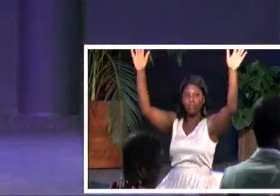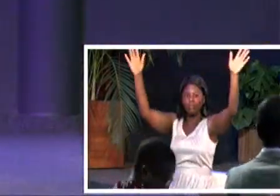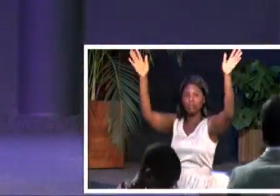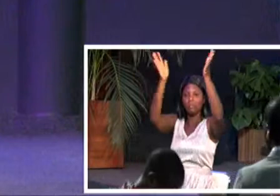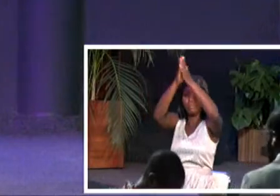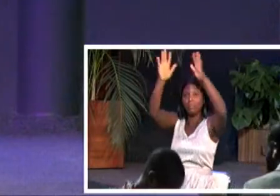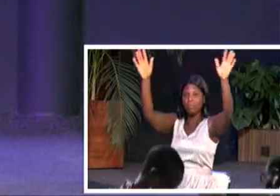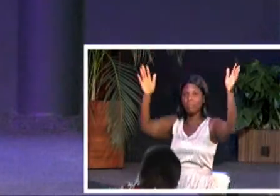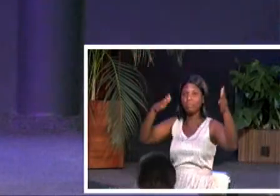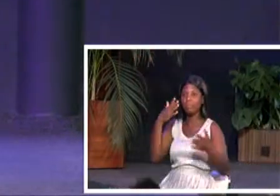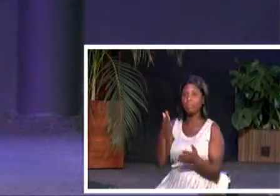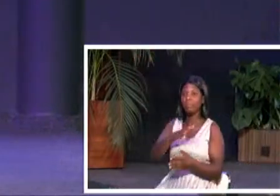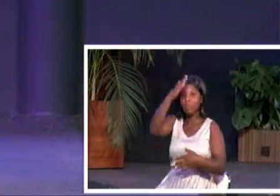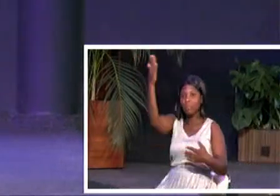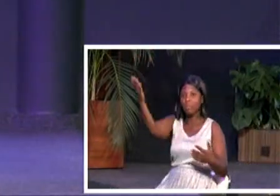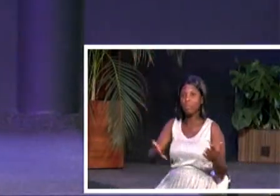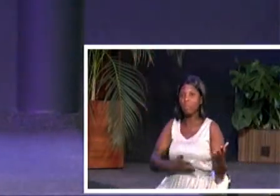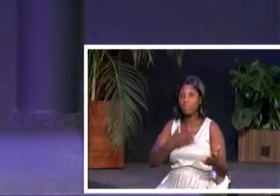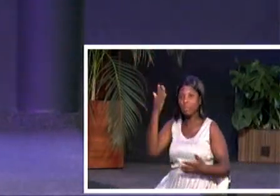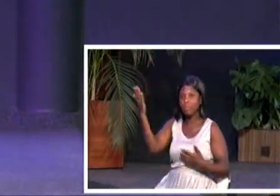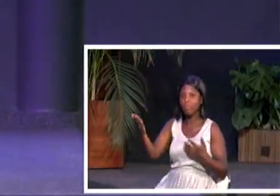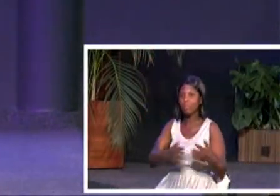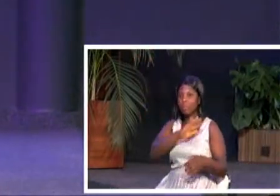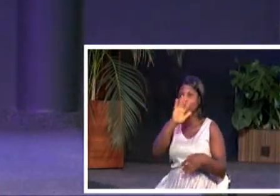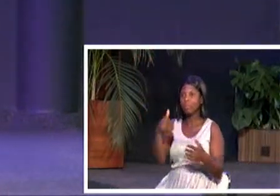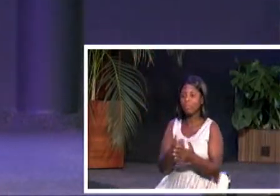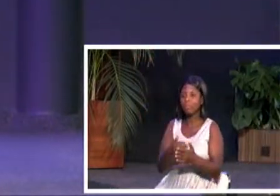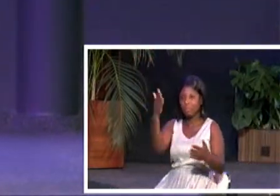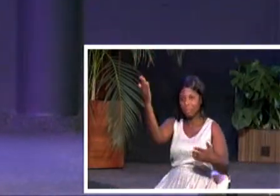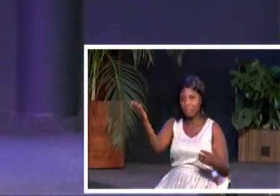much. Please be seated.